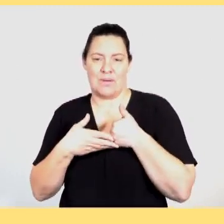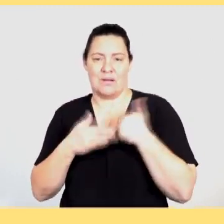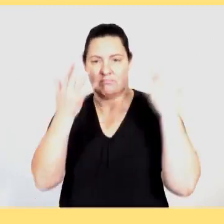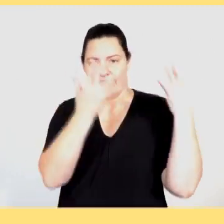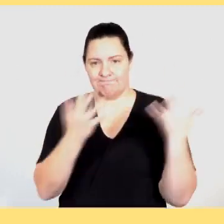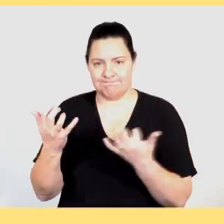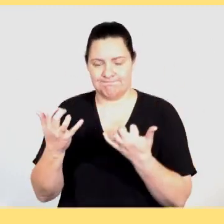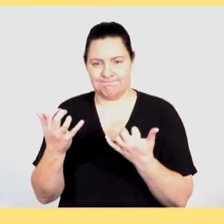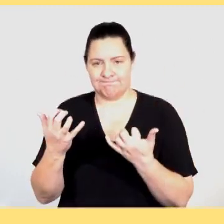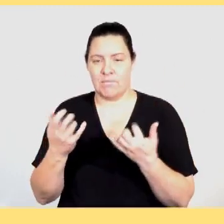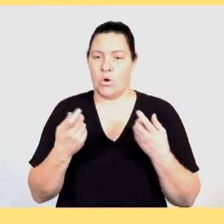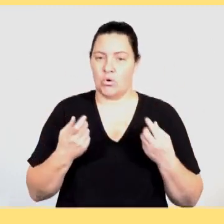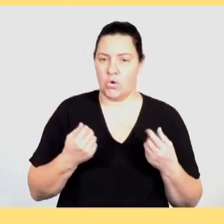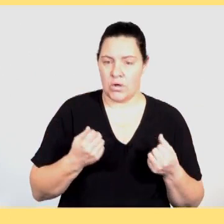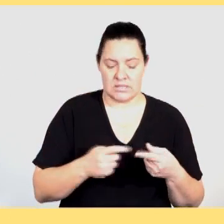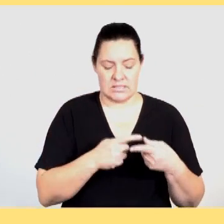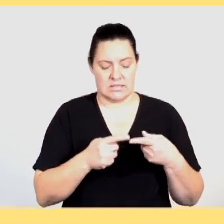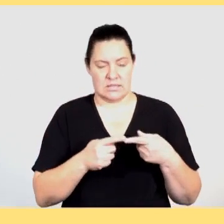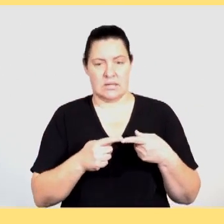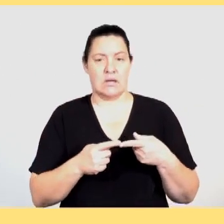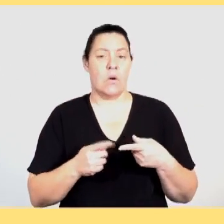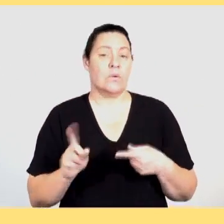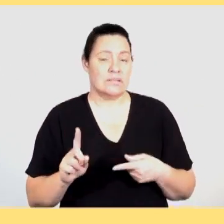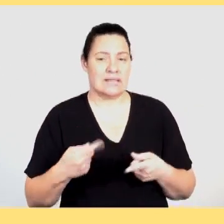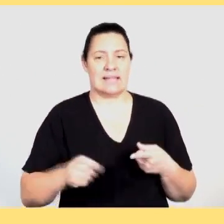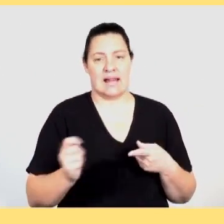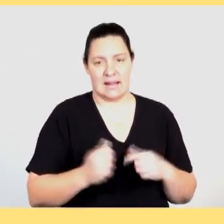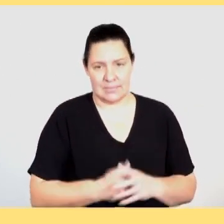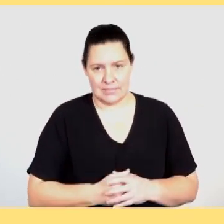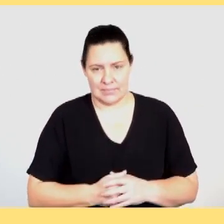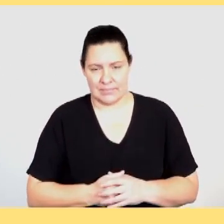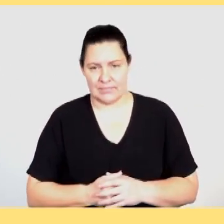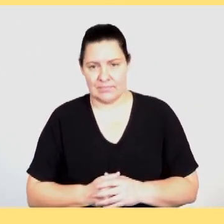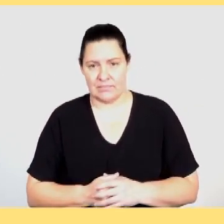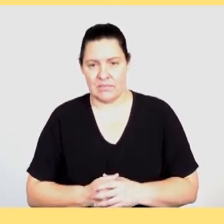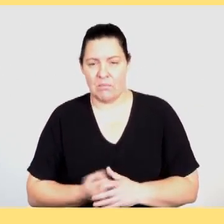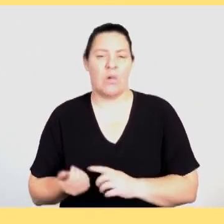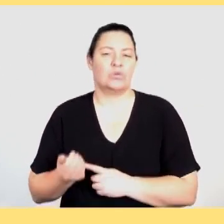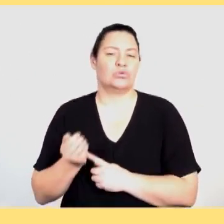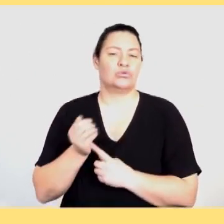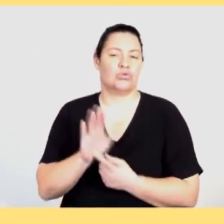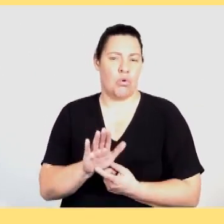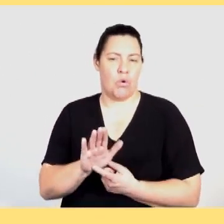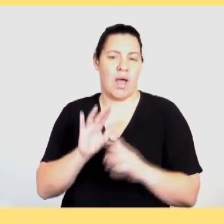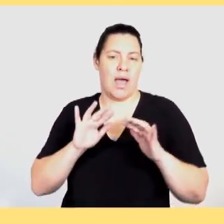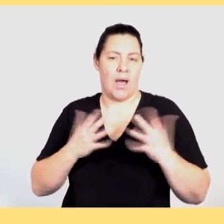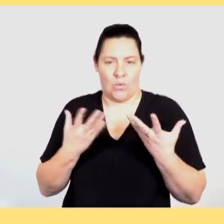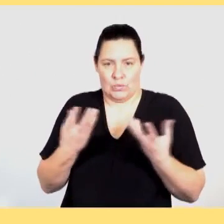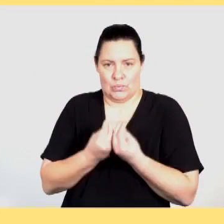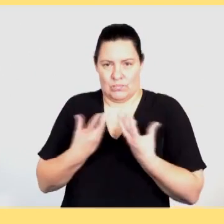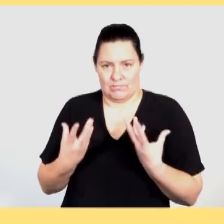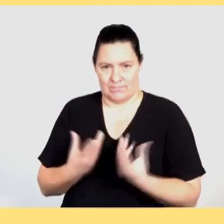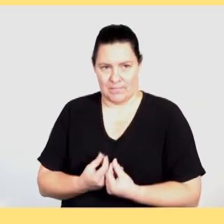in calculating our cost of sales. I'm going to quickly show you as we do